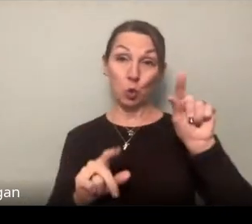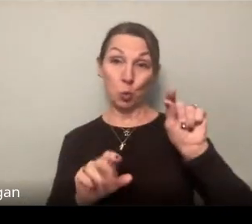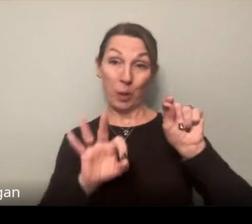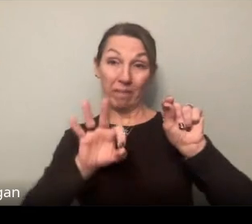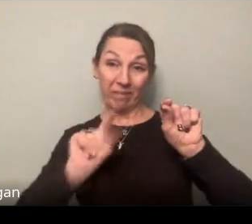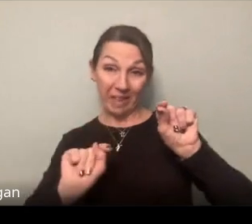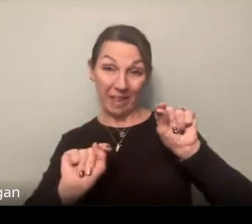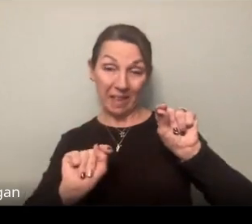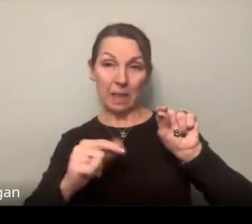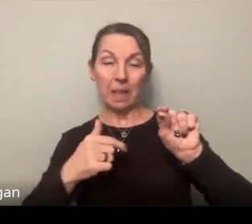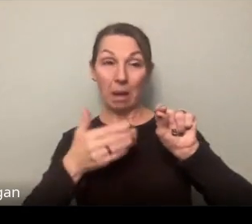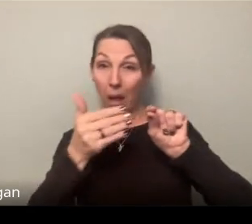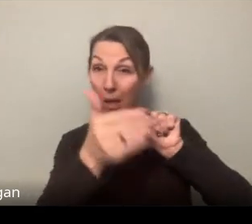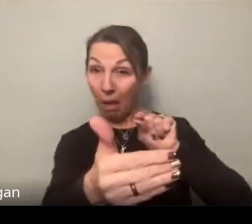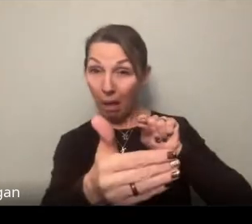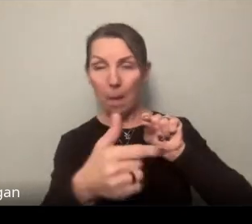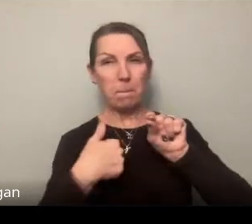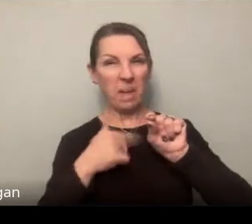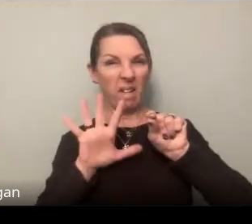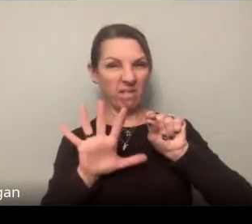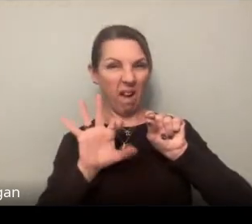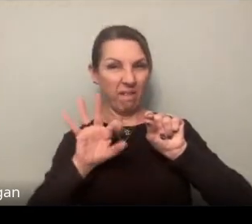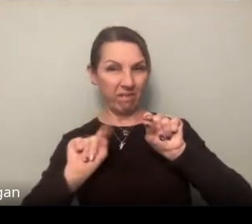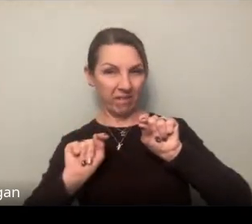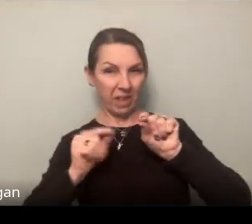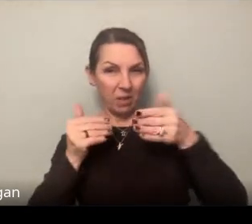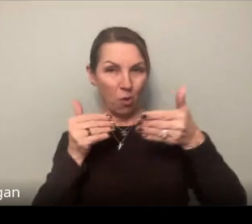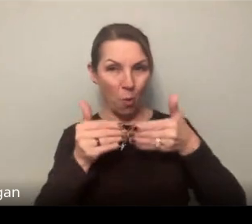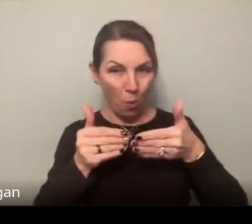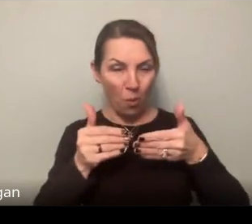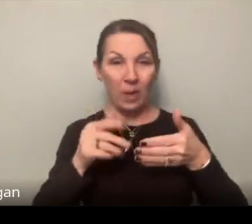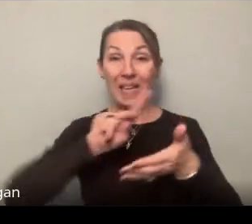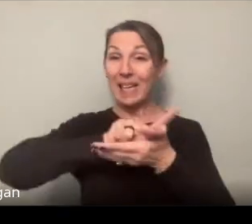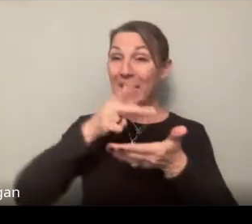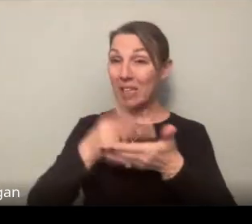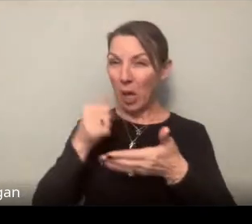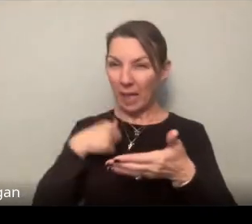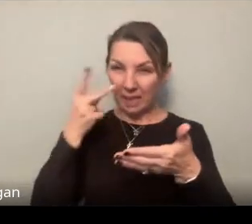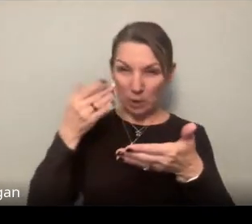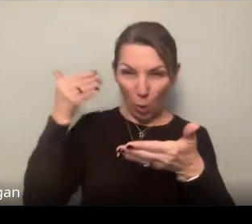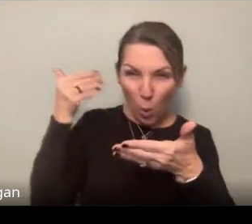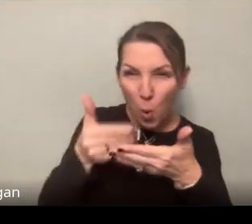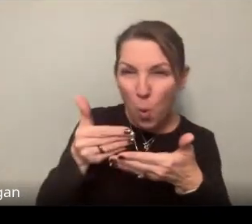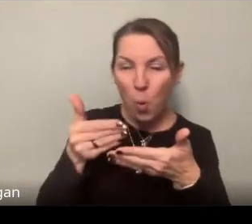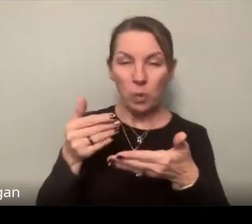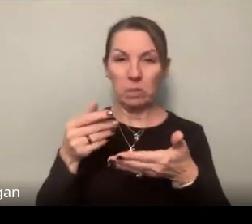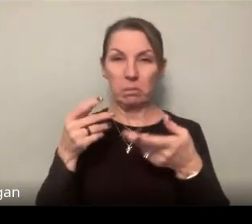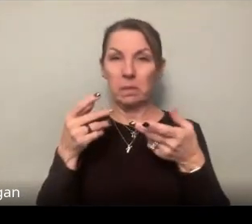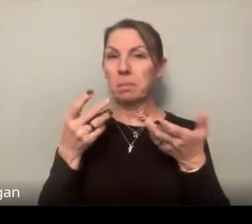to be at about 5 feet. And when it comes to things in the kitchen, I need to look a little closer